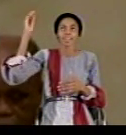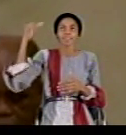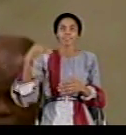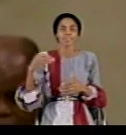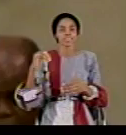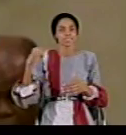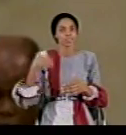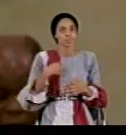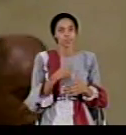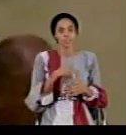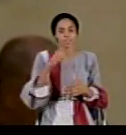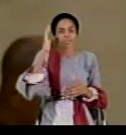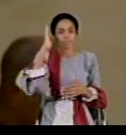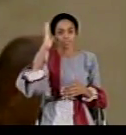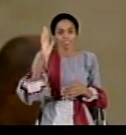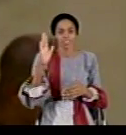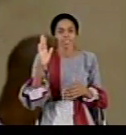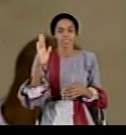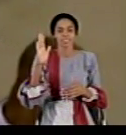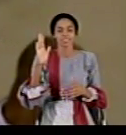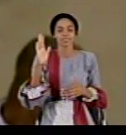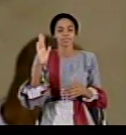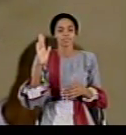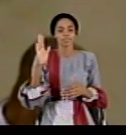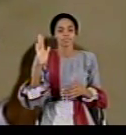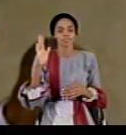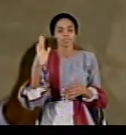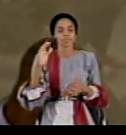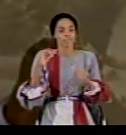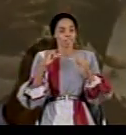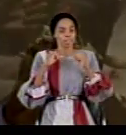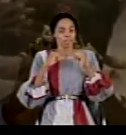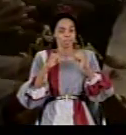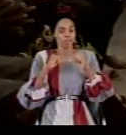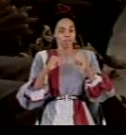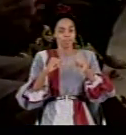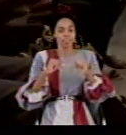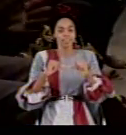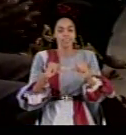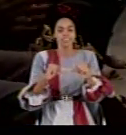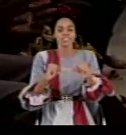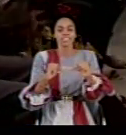grace we will on the fort.